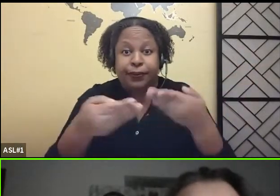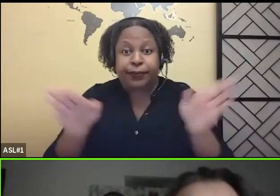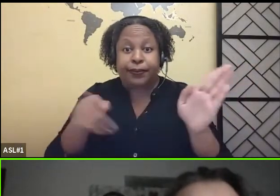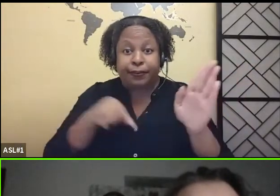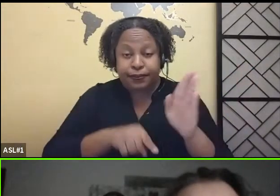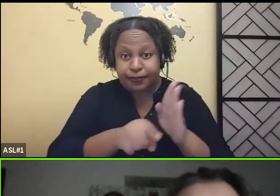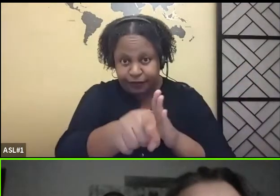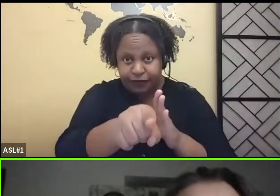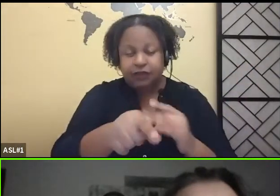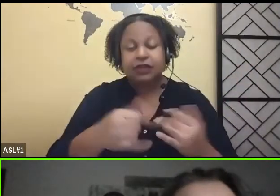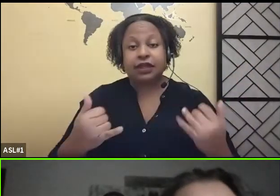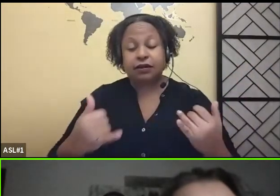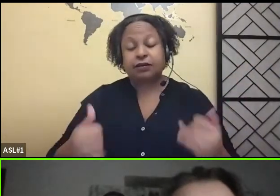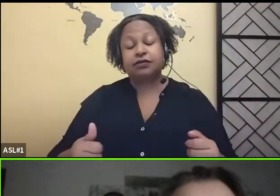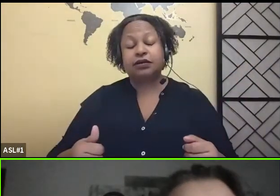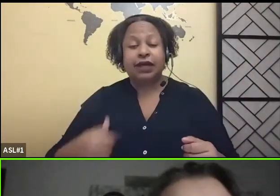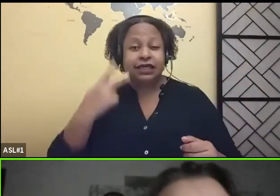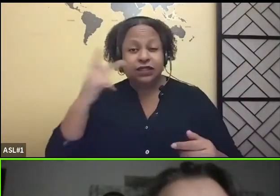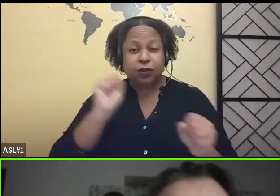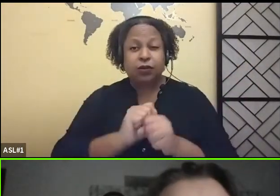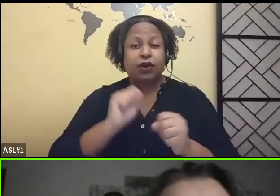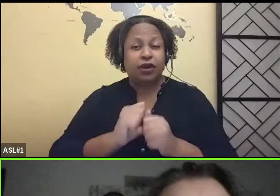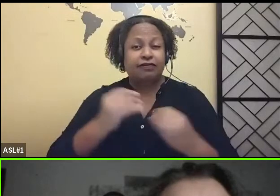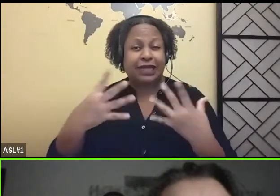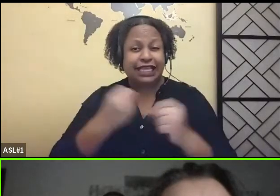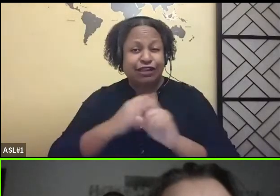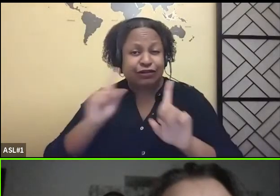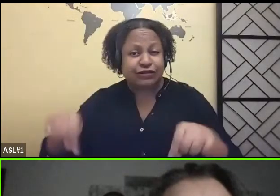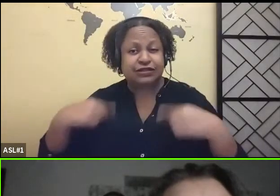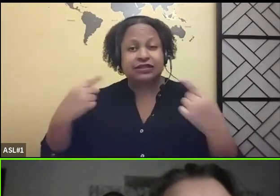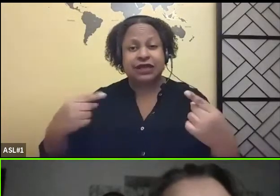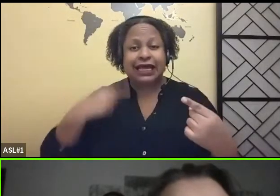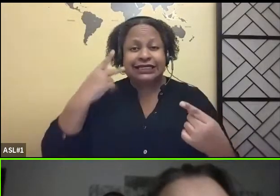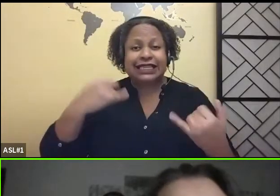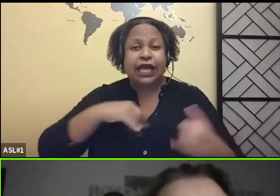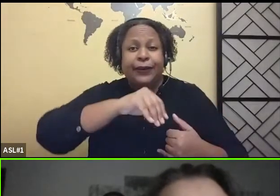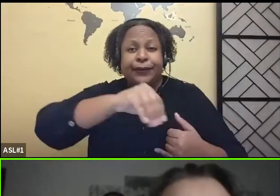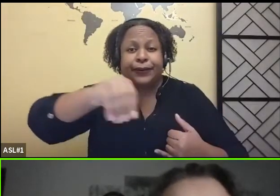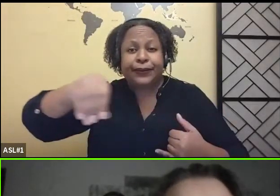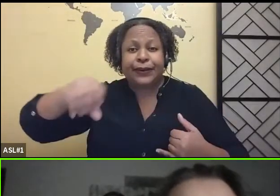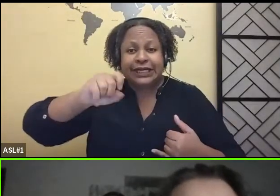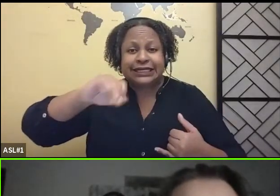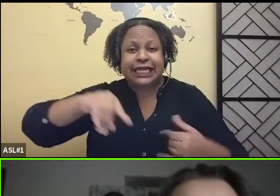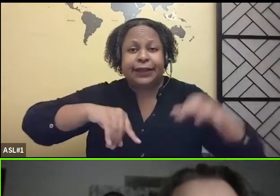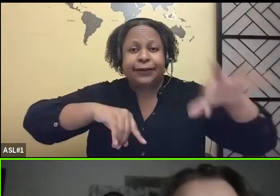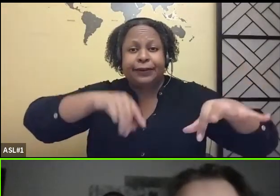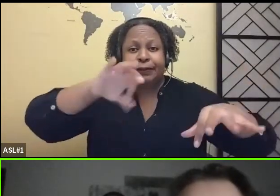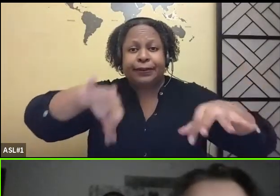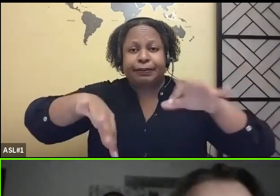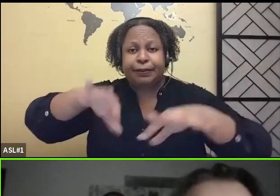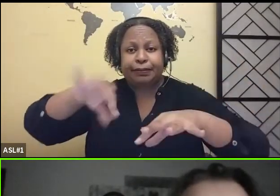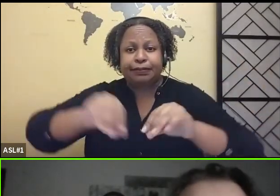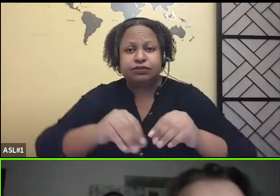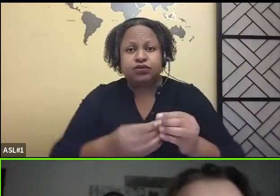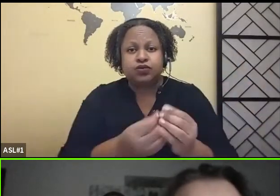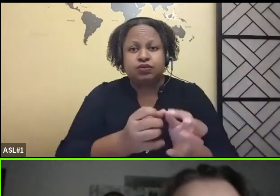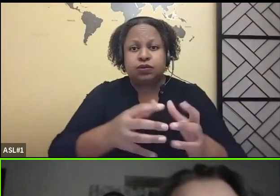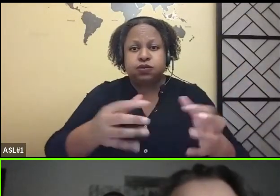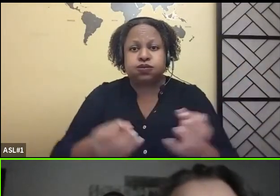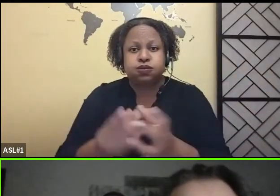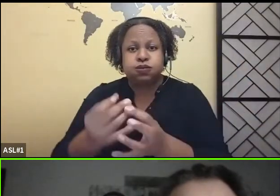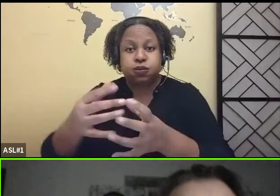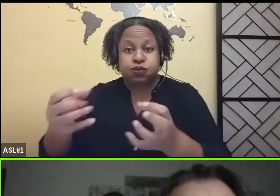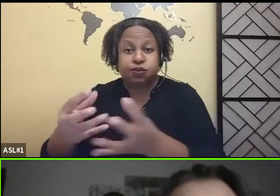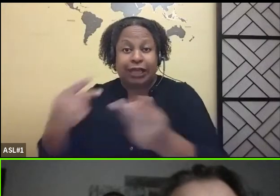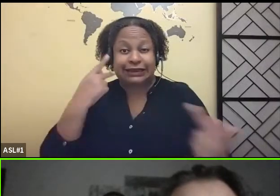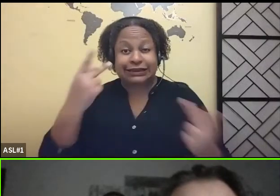these years, I see seeds everywhere. I see seeds everywhere. I see so much growing in